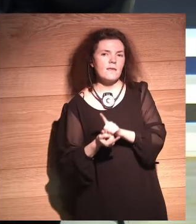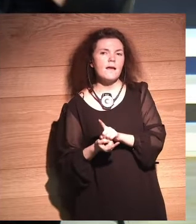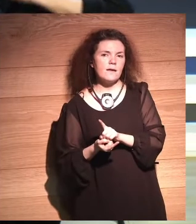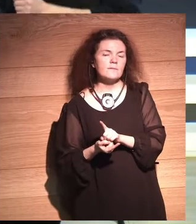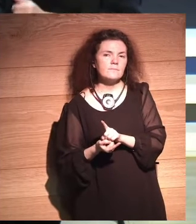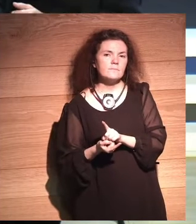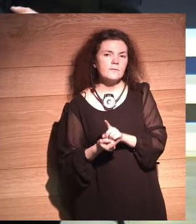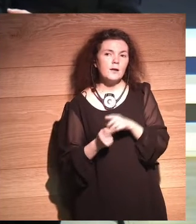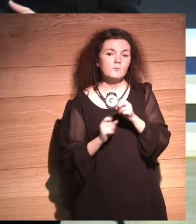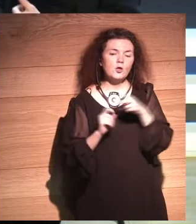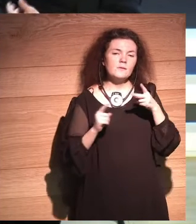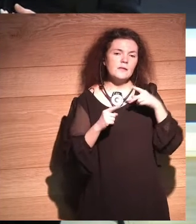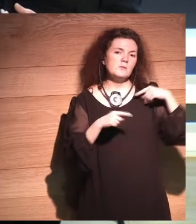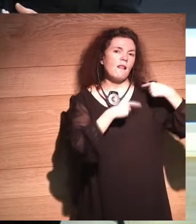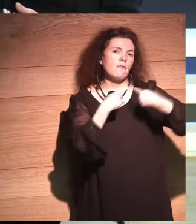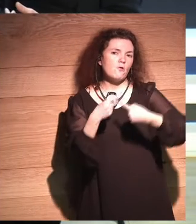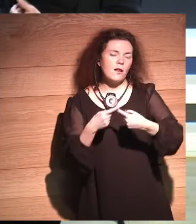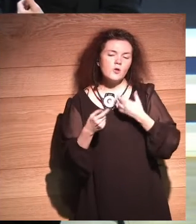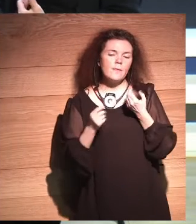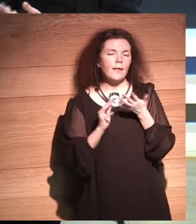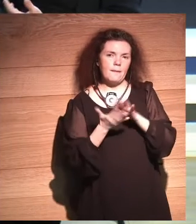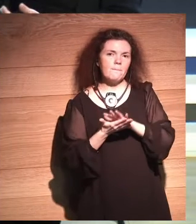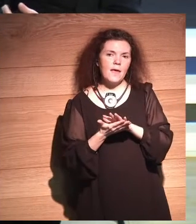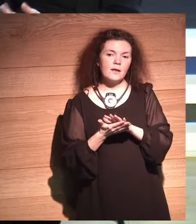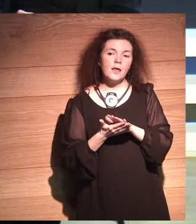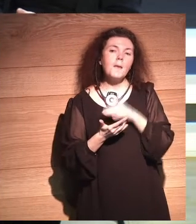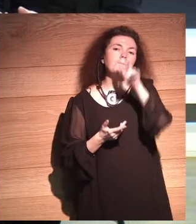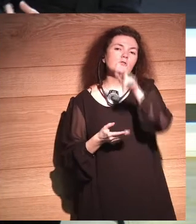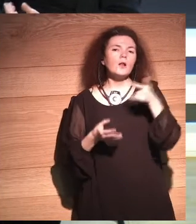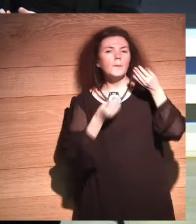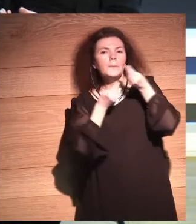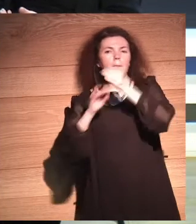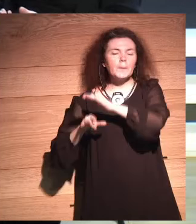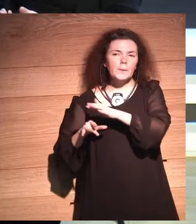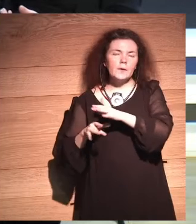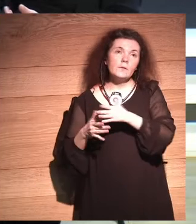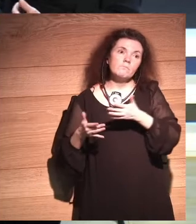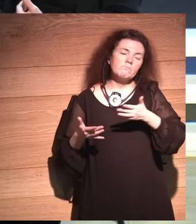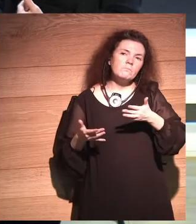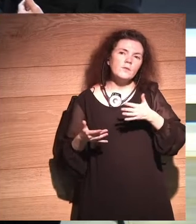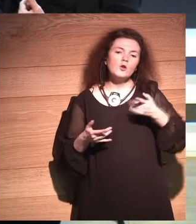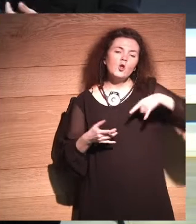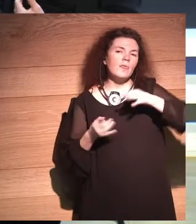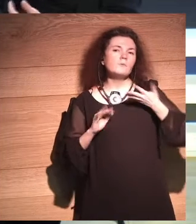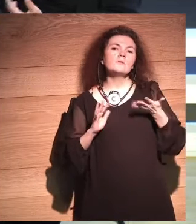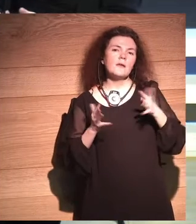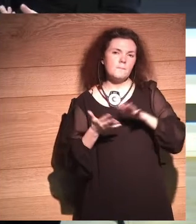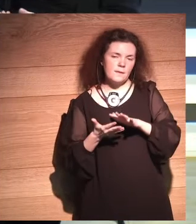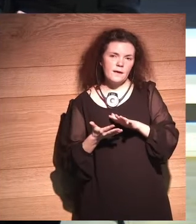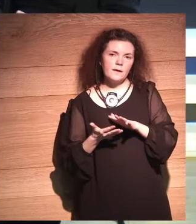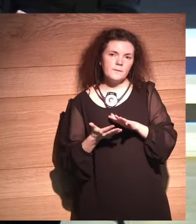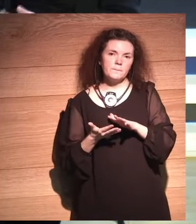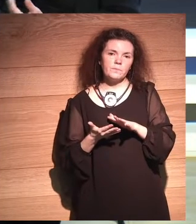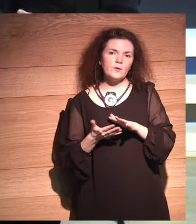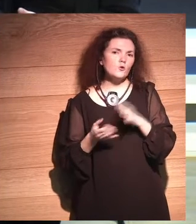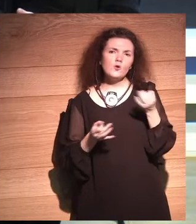someone else do it for us? Absolutely. So do I mean to be radical in the suggestion that we want to move away from